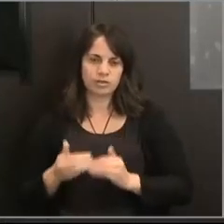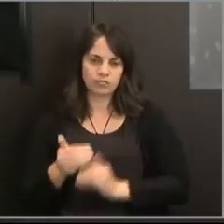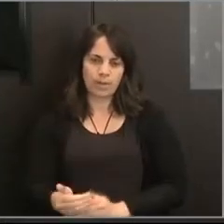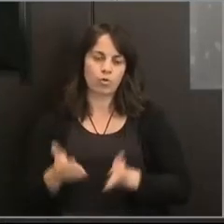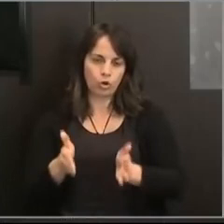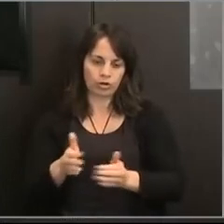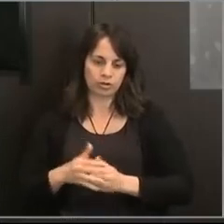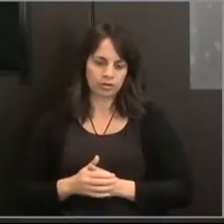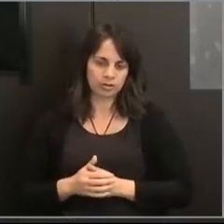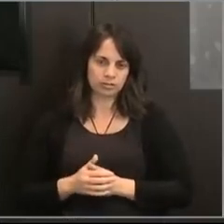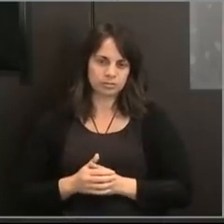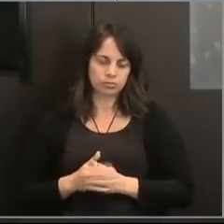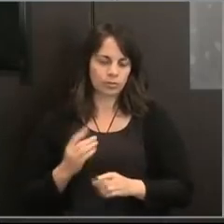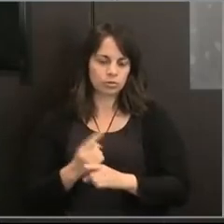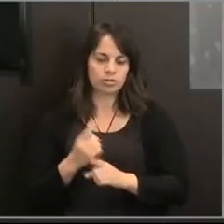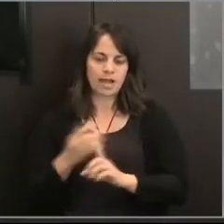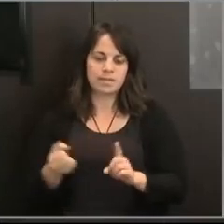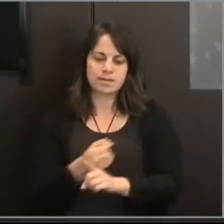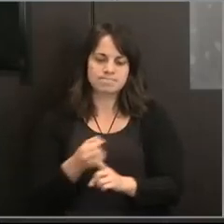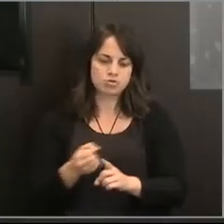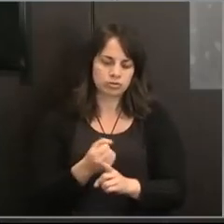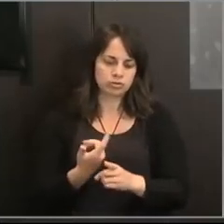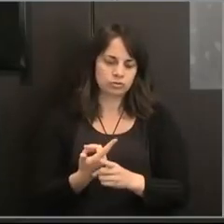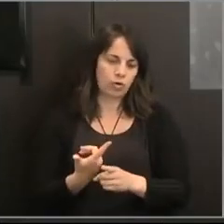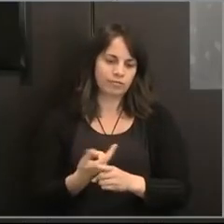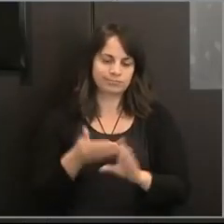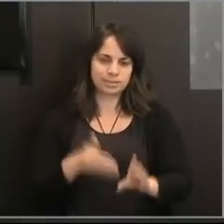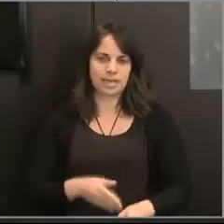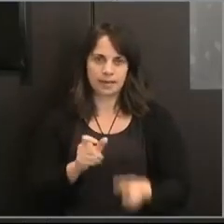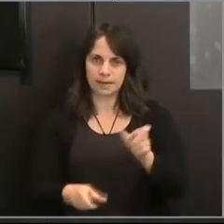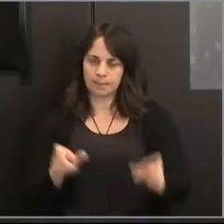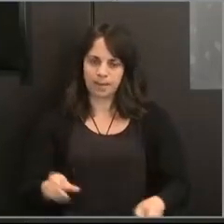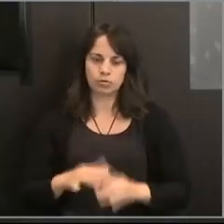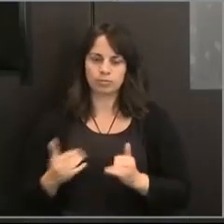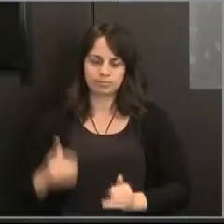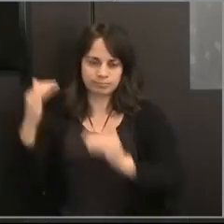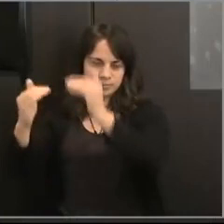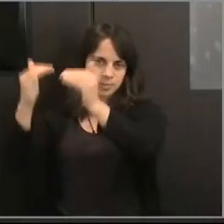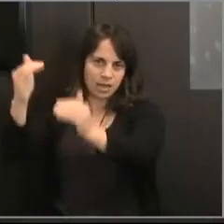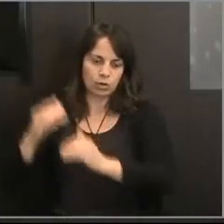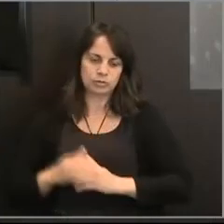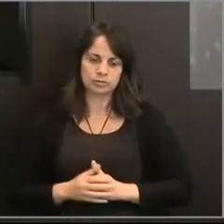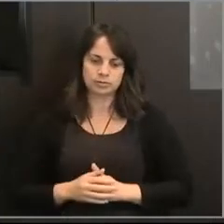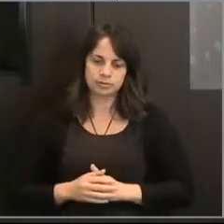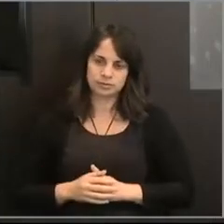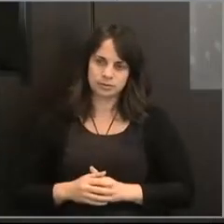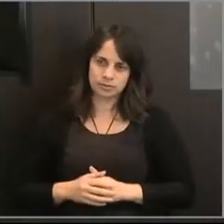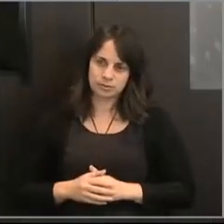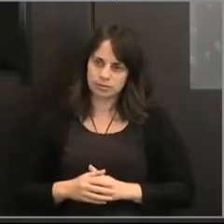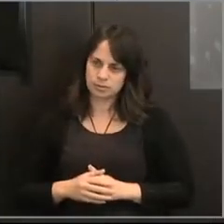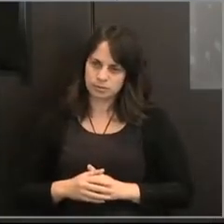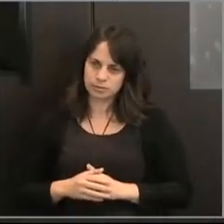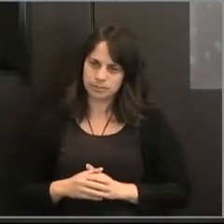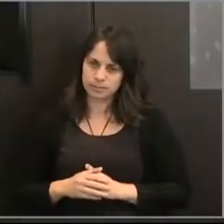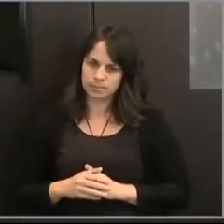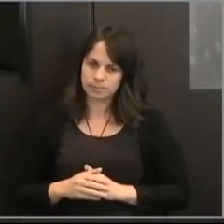for tamariki mokopong and young people, vulnerable adults, ultimately we need to sustain some